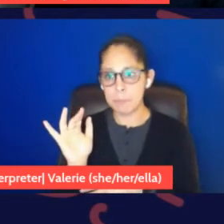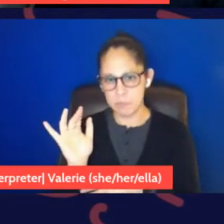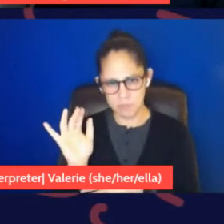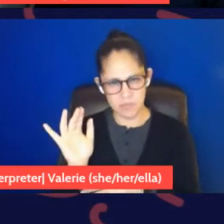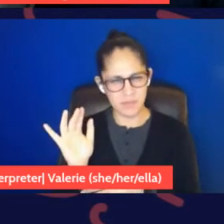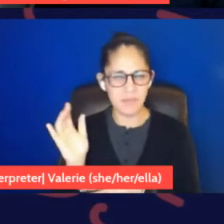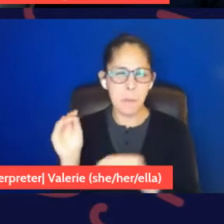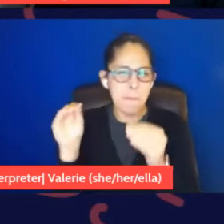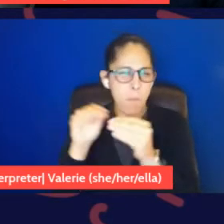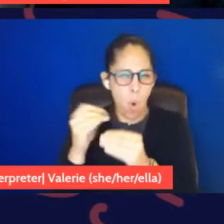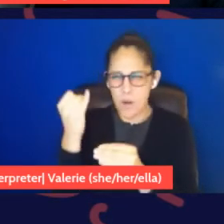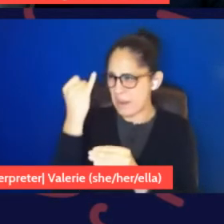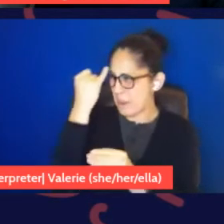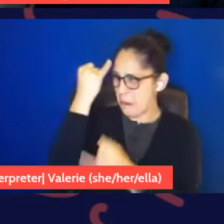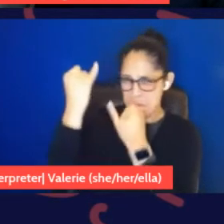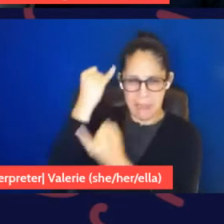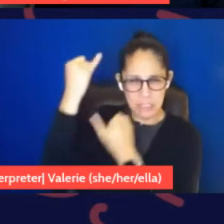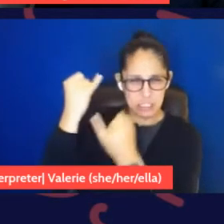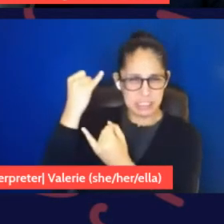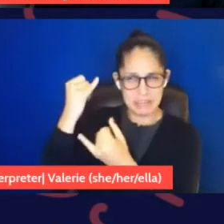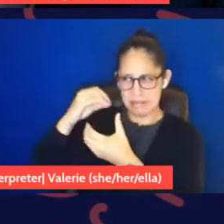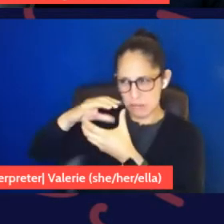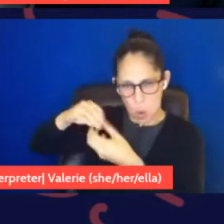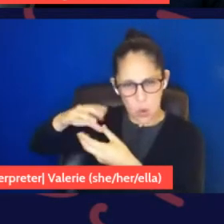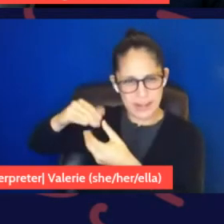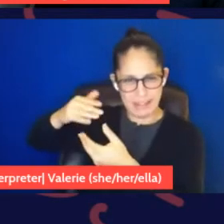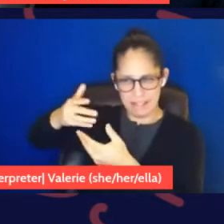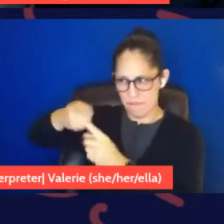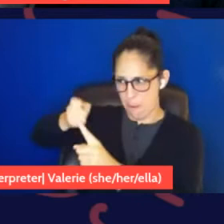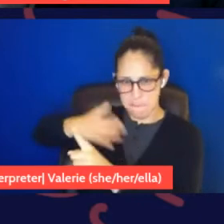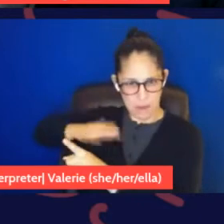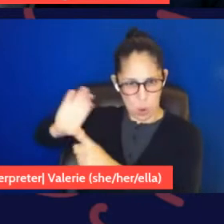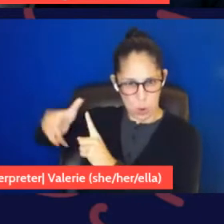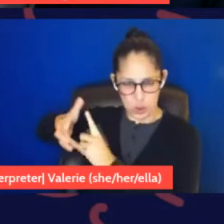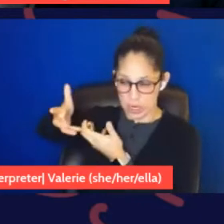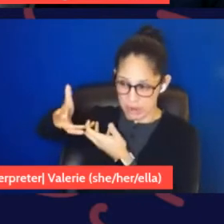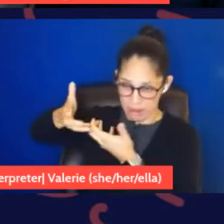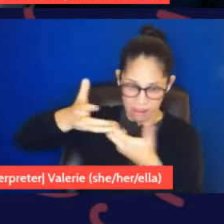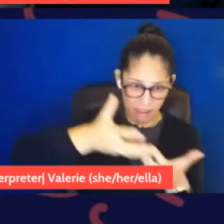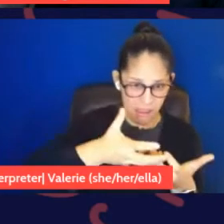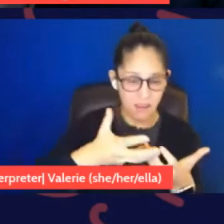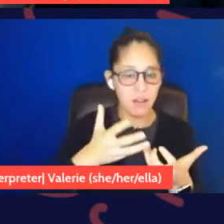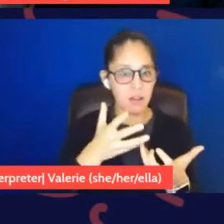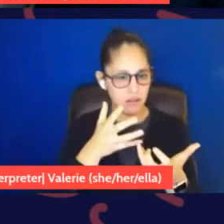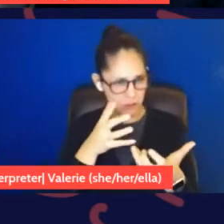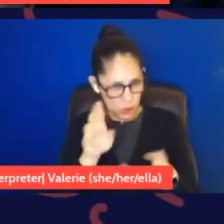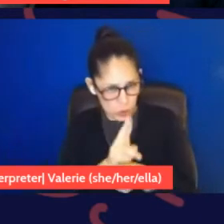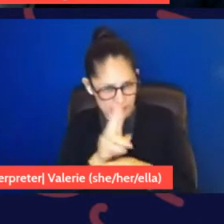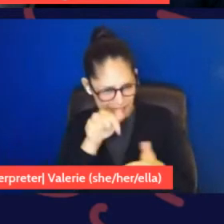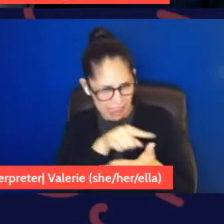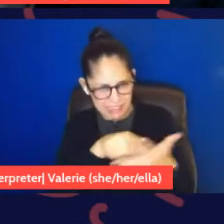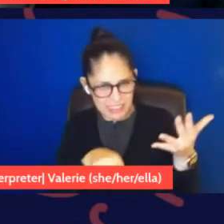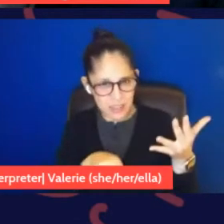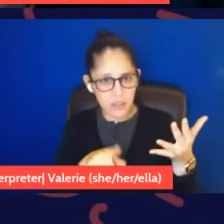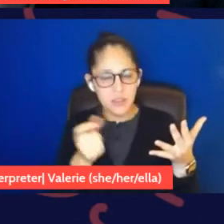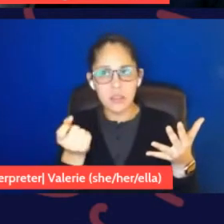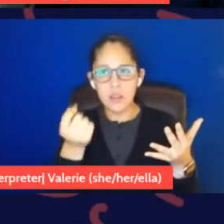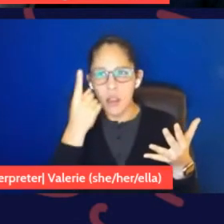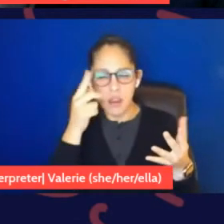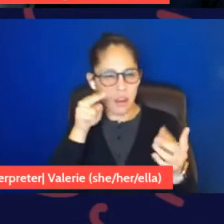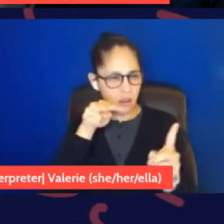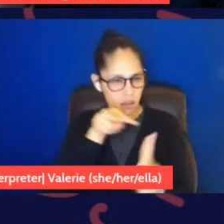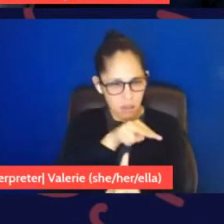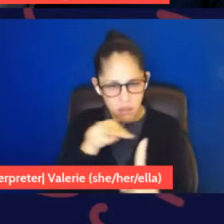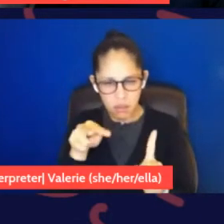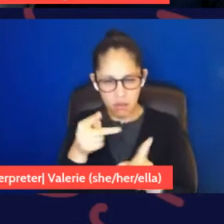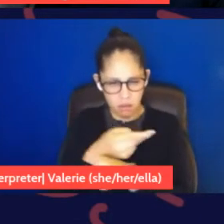imaginaries that they bring from their culture to then understand where we are, which is something that we don't talk about. It's like,